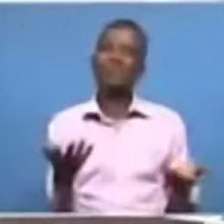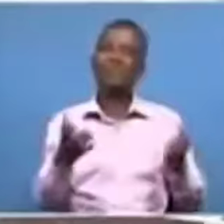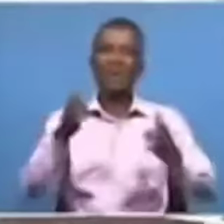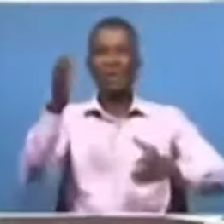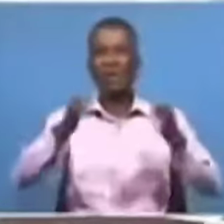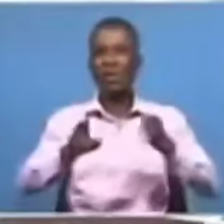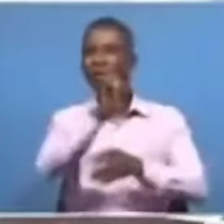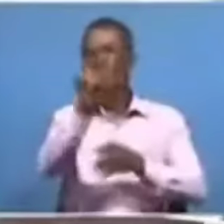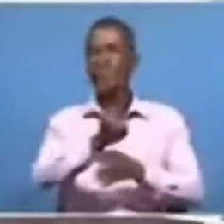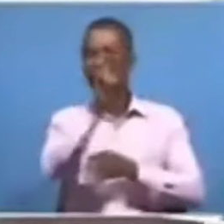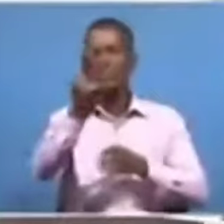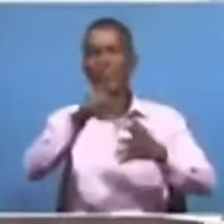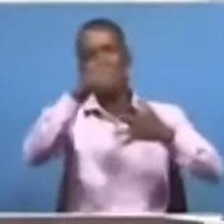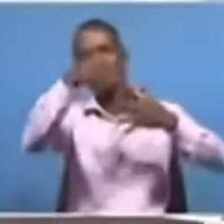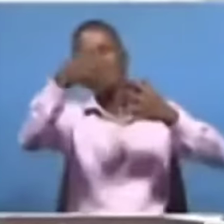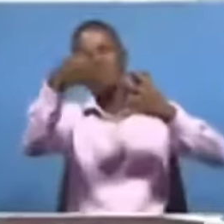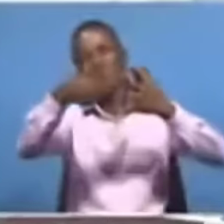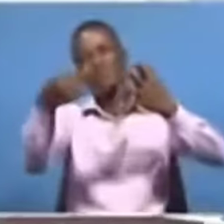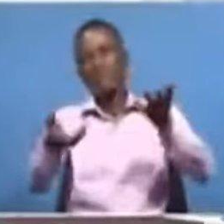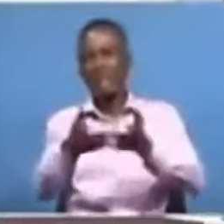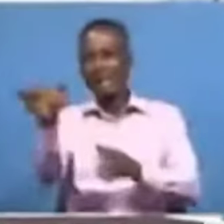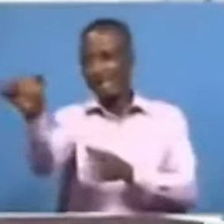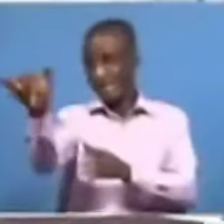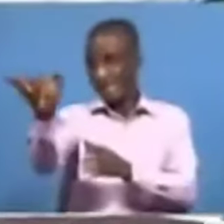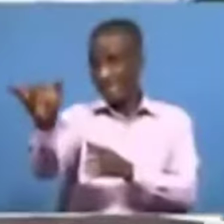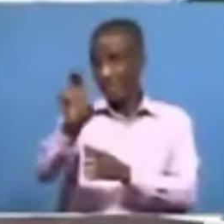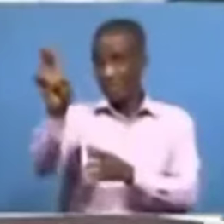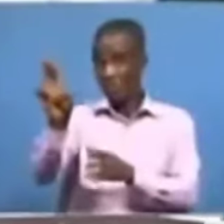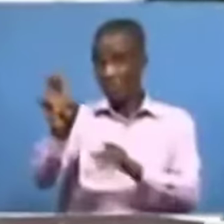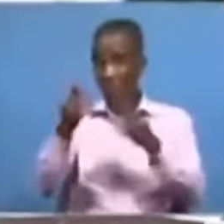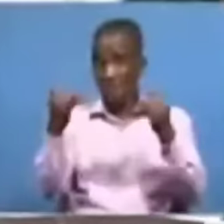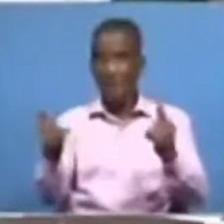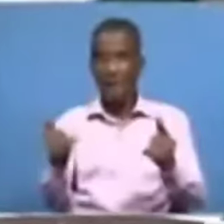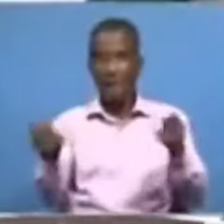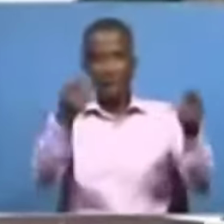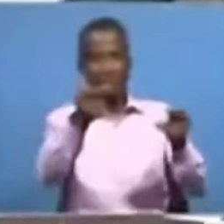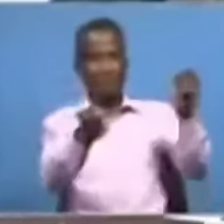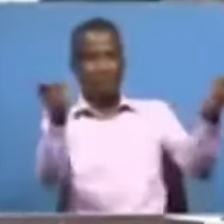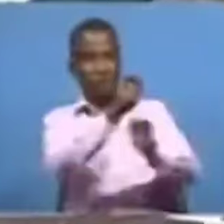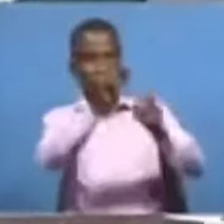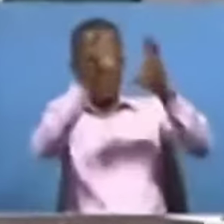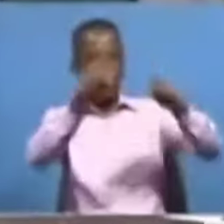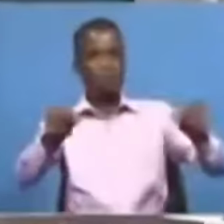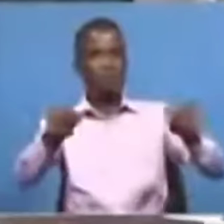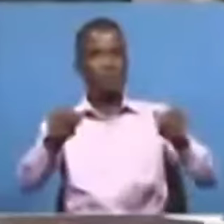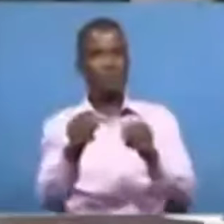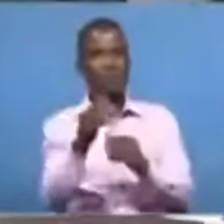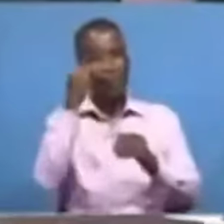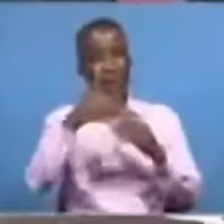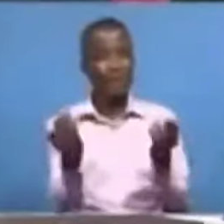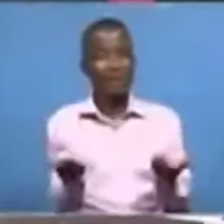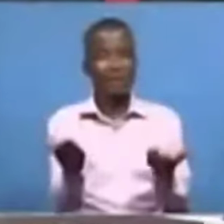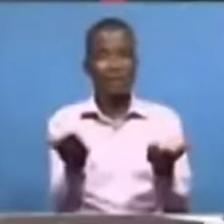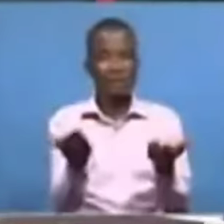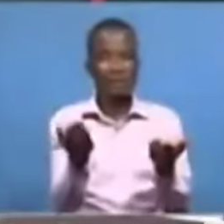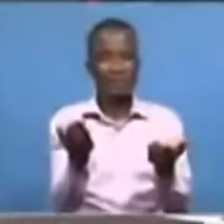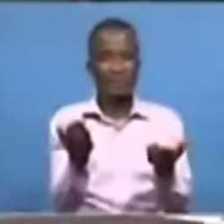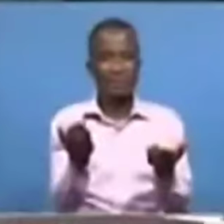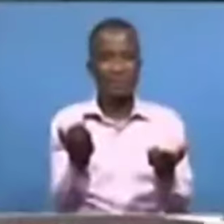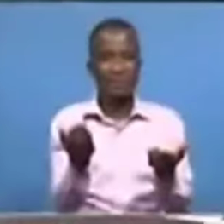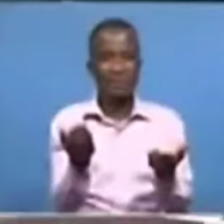has been applying in other cases. And we think that the petitioner is being denied a fair hearing,